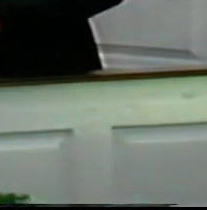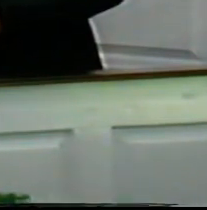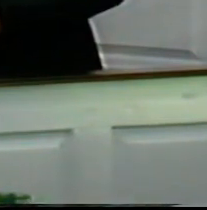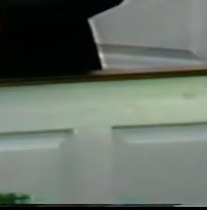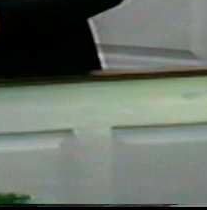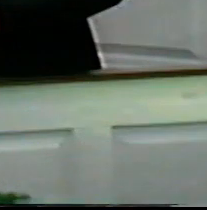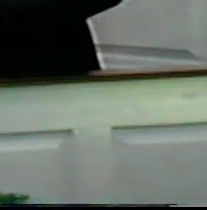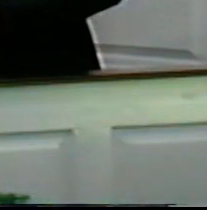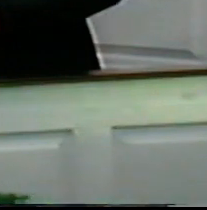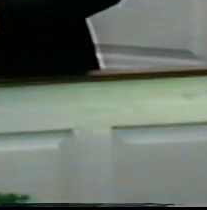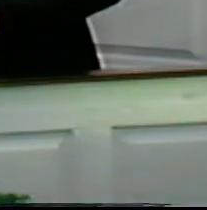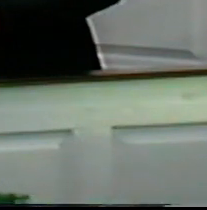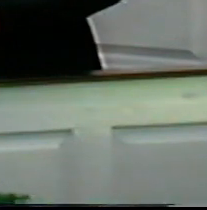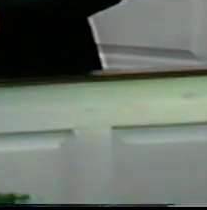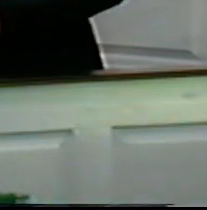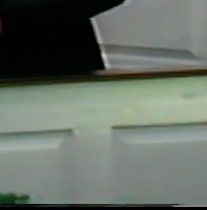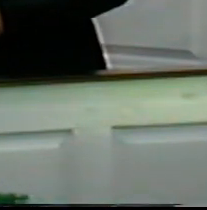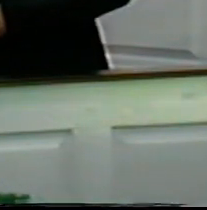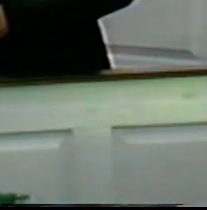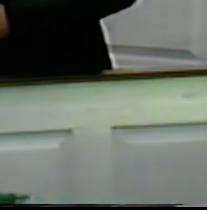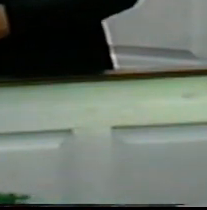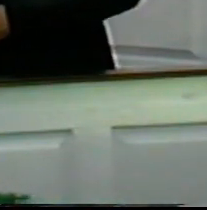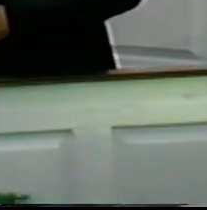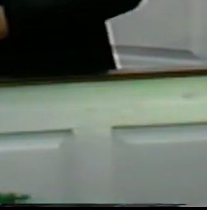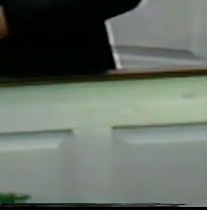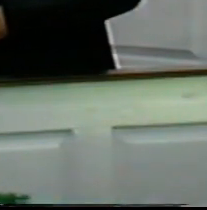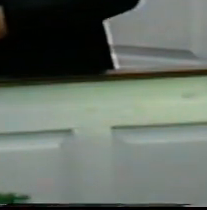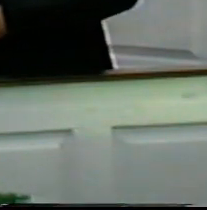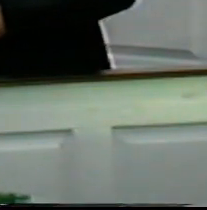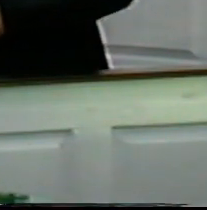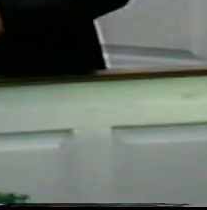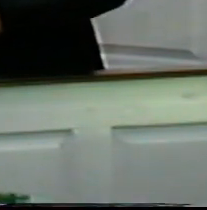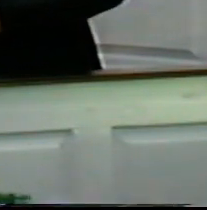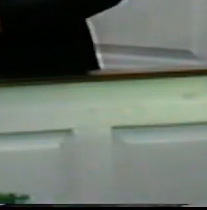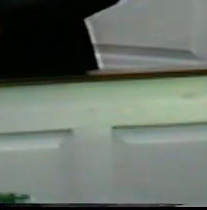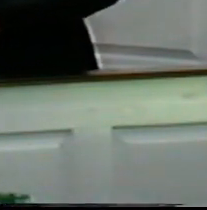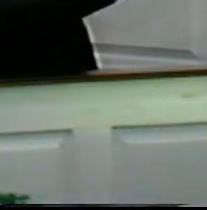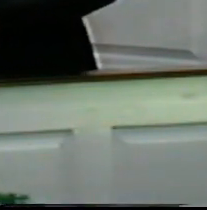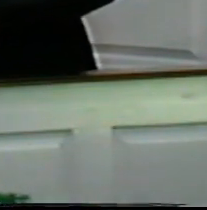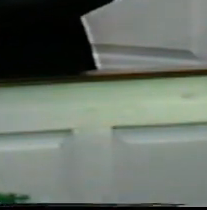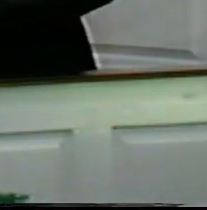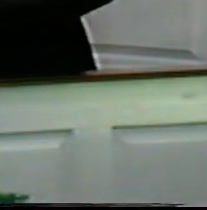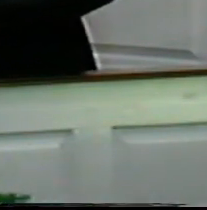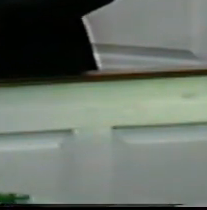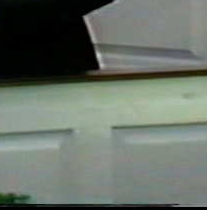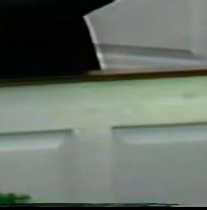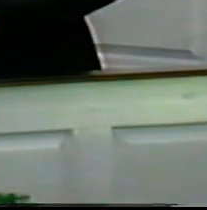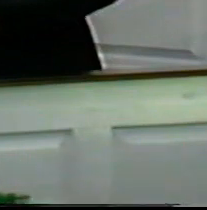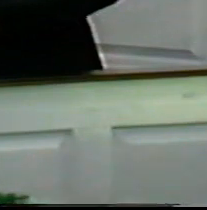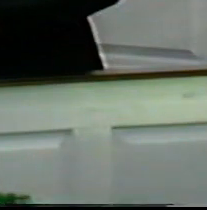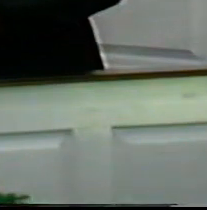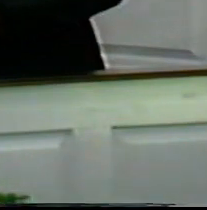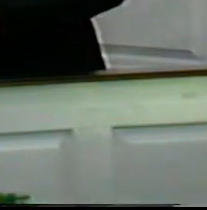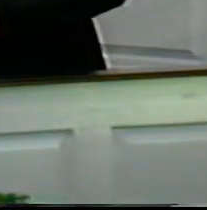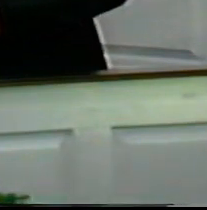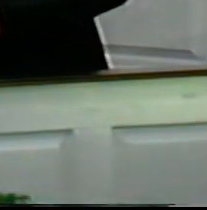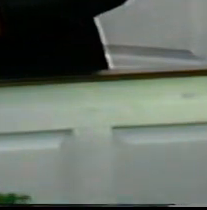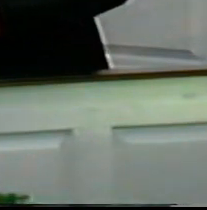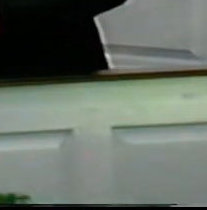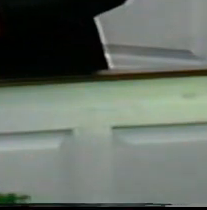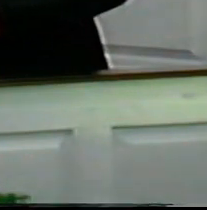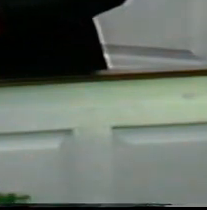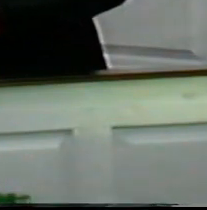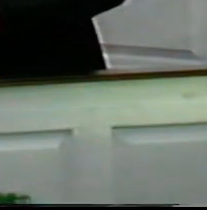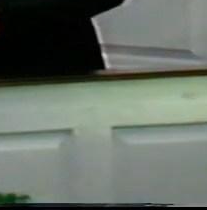calls me by my name. And although I was nothing, now